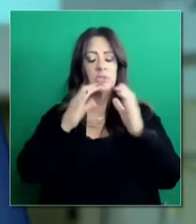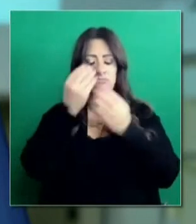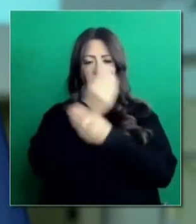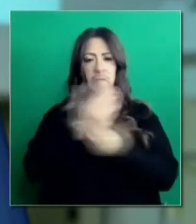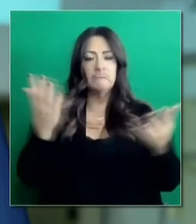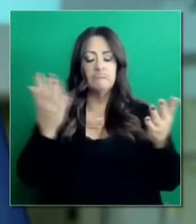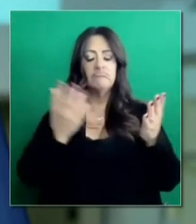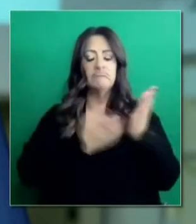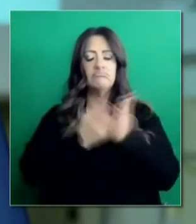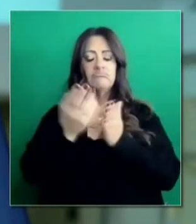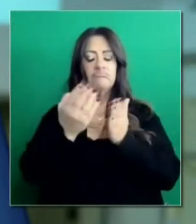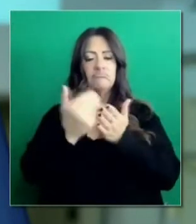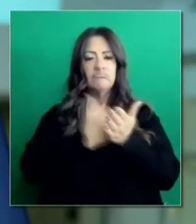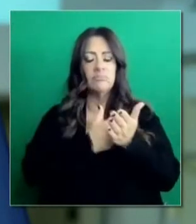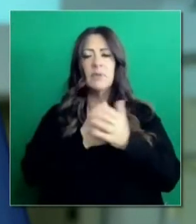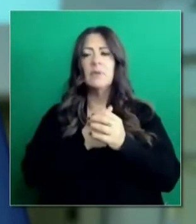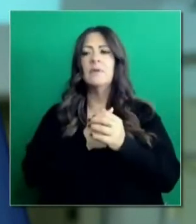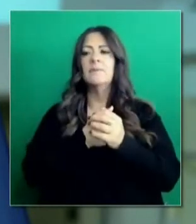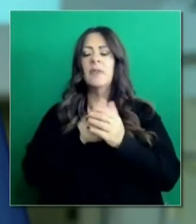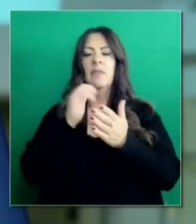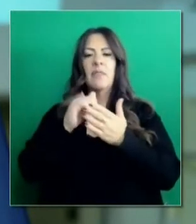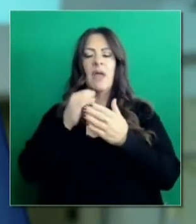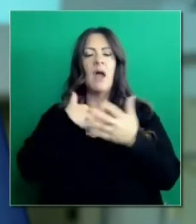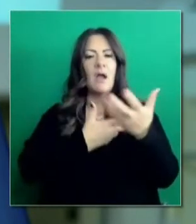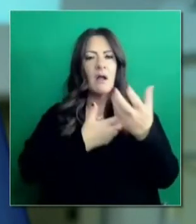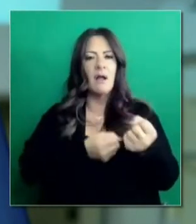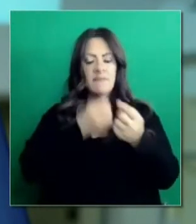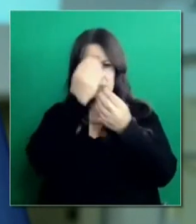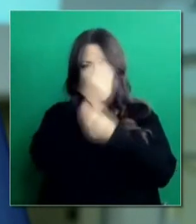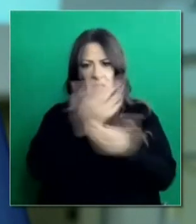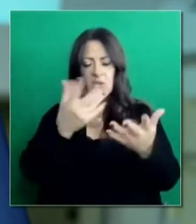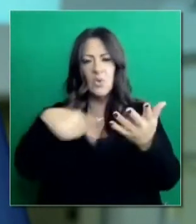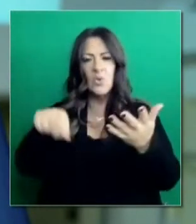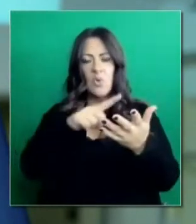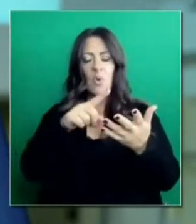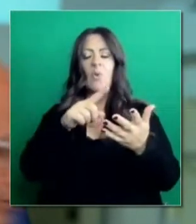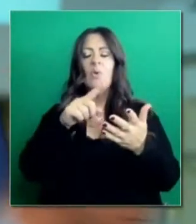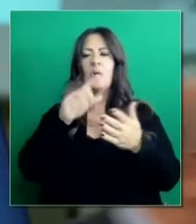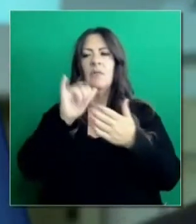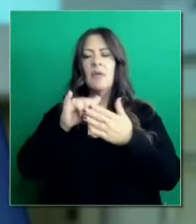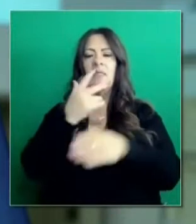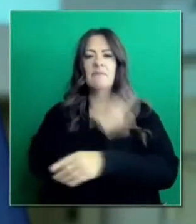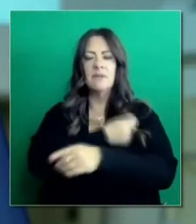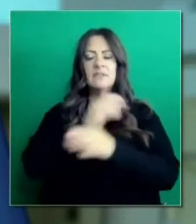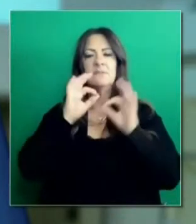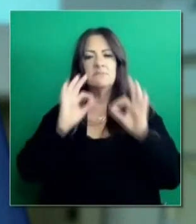our public, in receiving the vaccine and getting us on the other side of this pandemic.